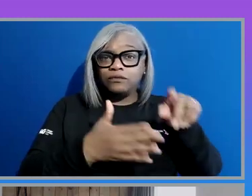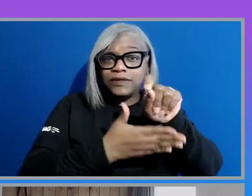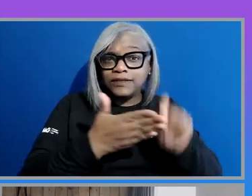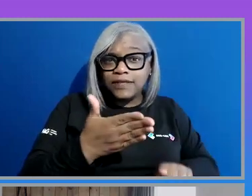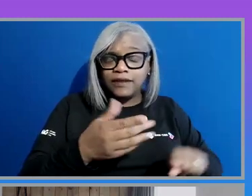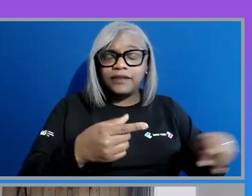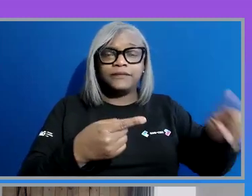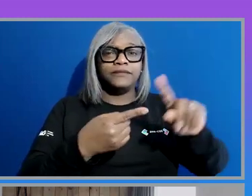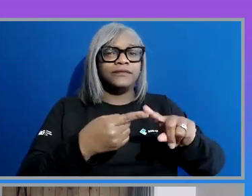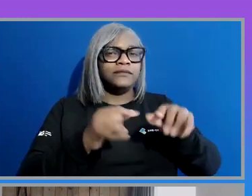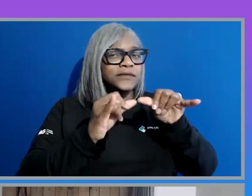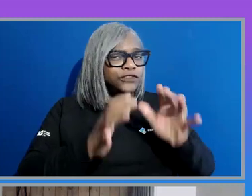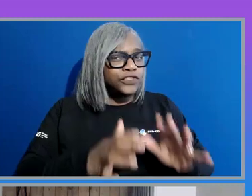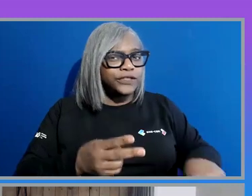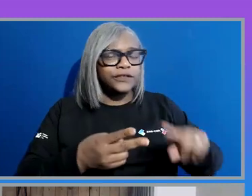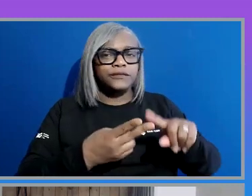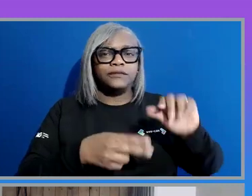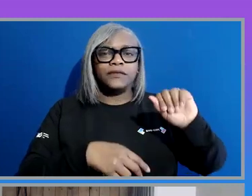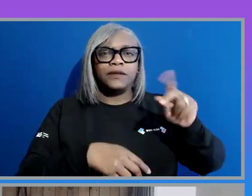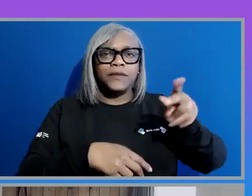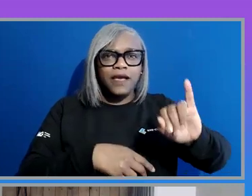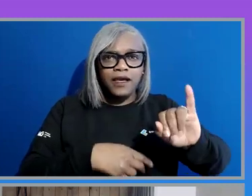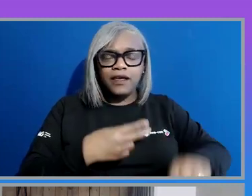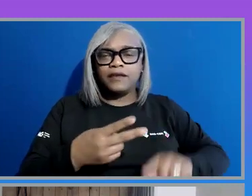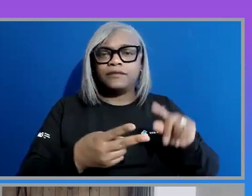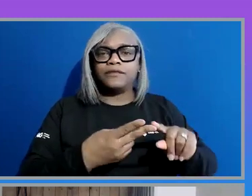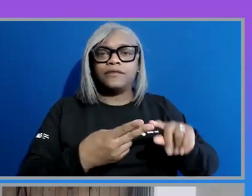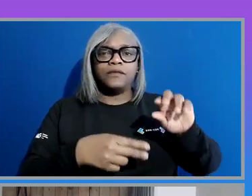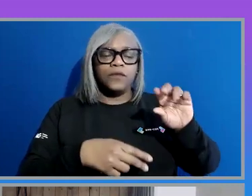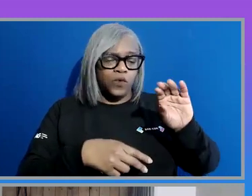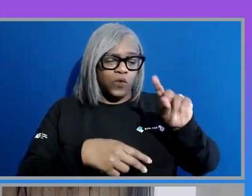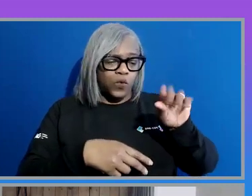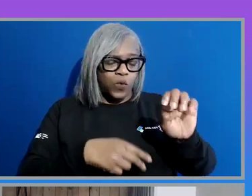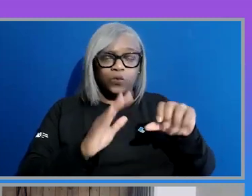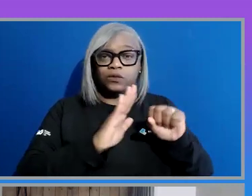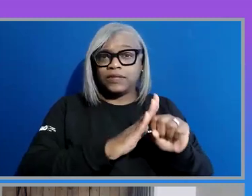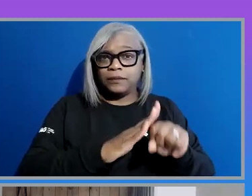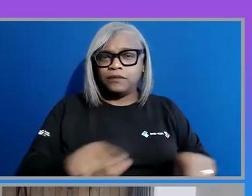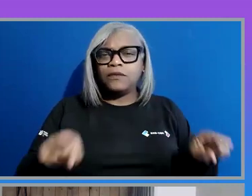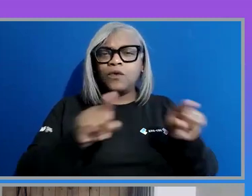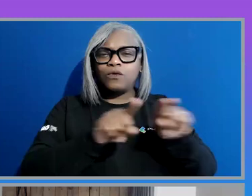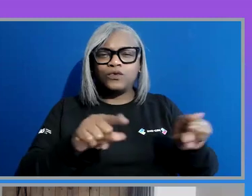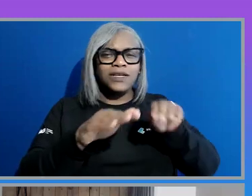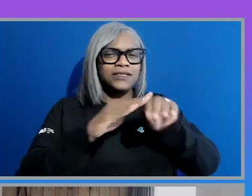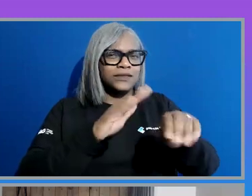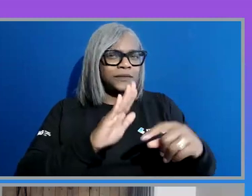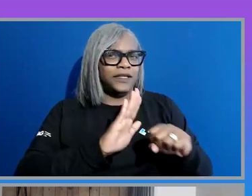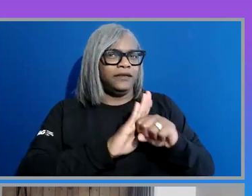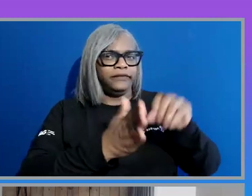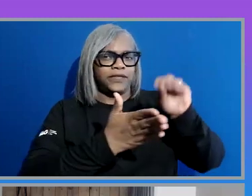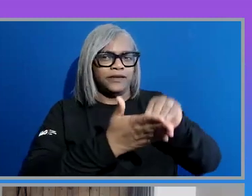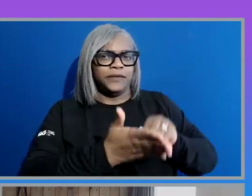API documentation, copyable code samples, and accessibility documentation. In addition